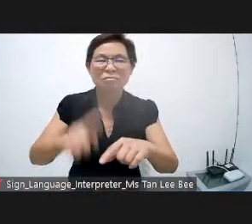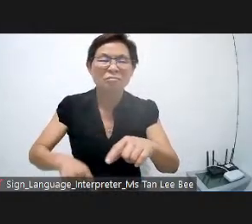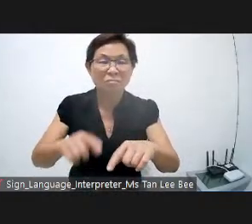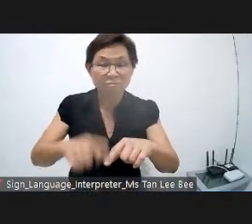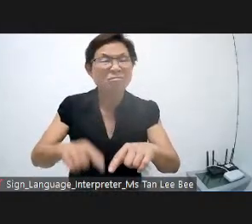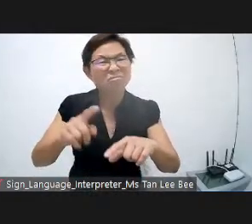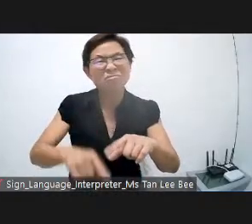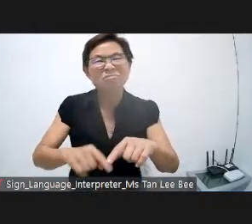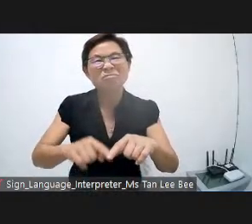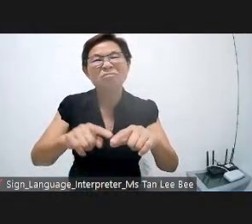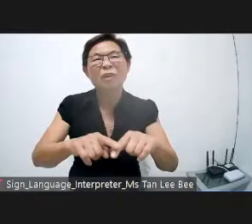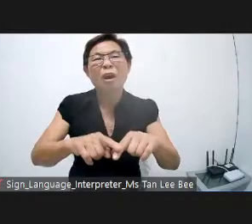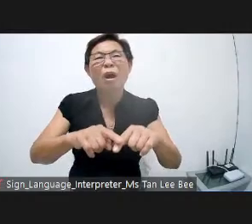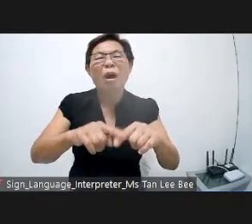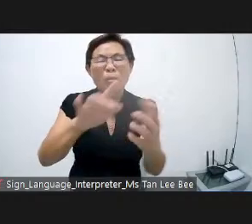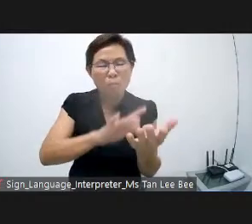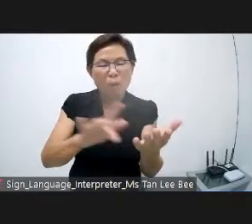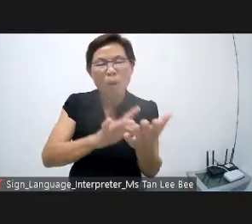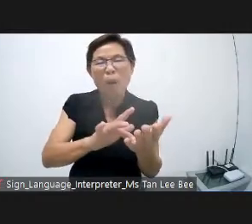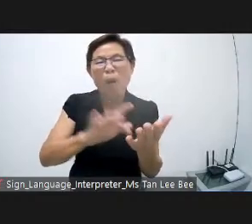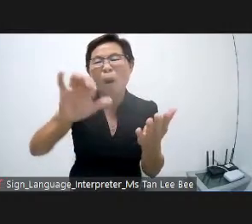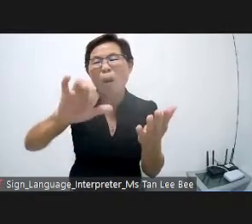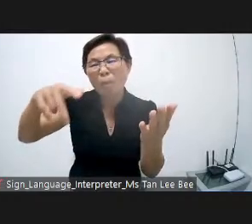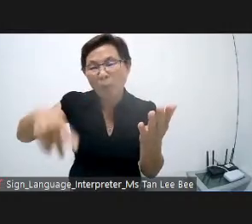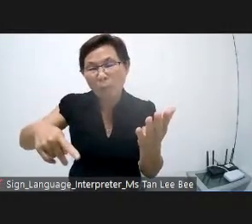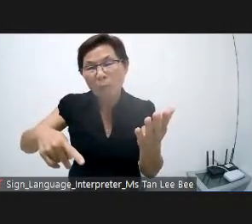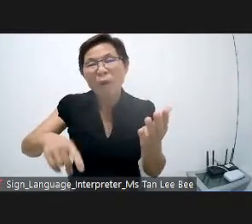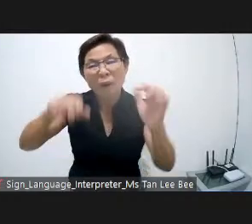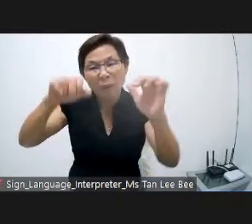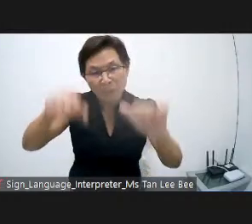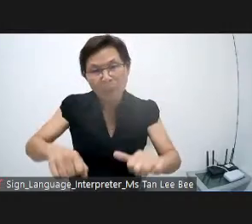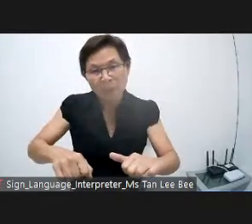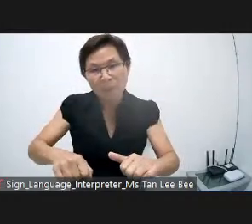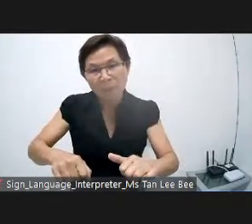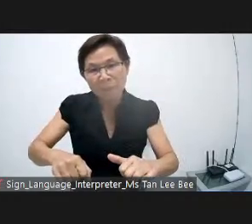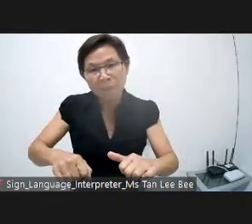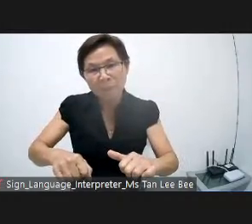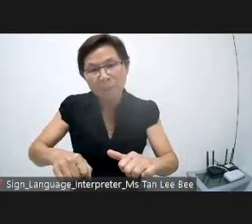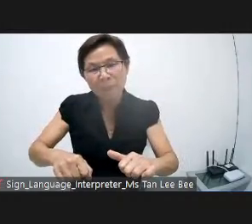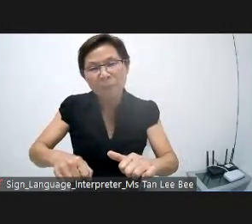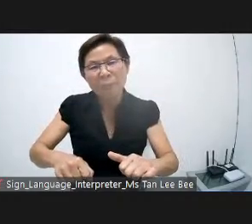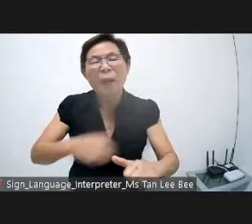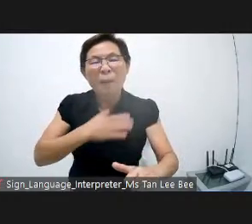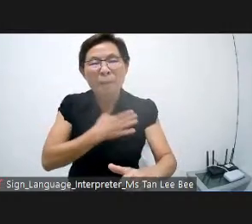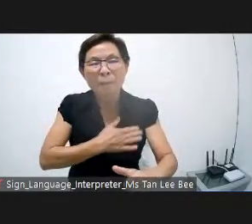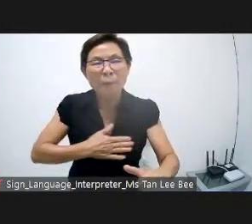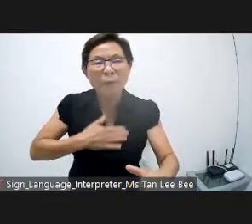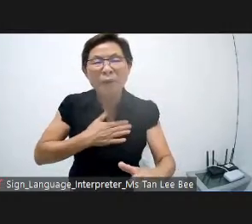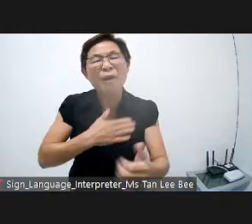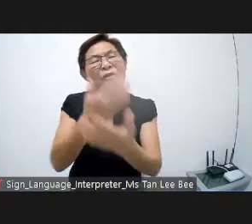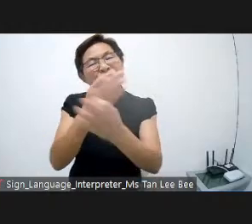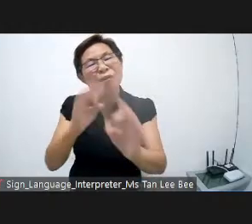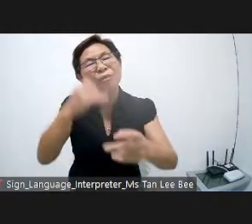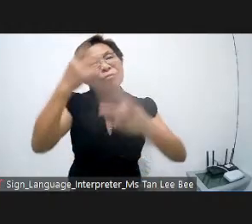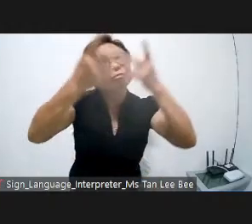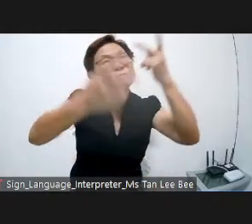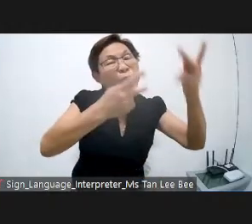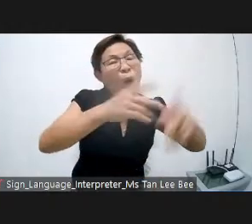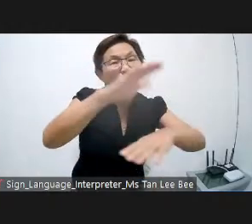application called DTeam course and available for public access. Please feel free to visit